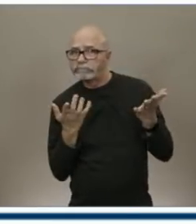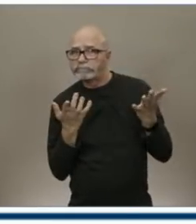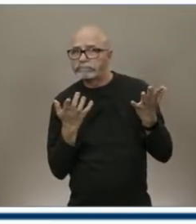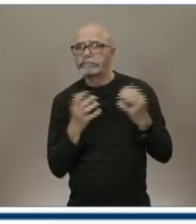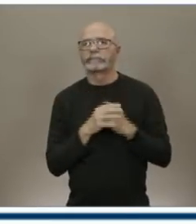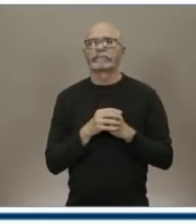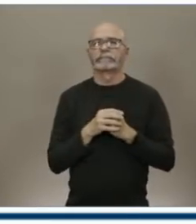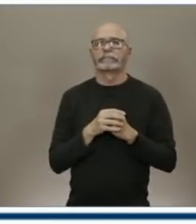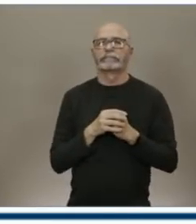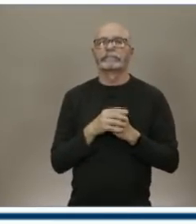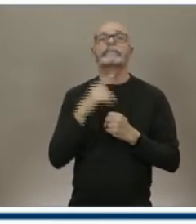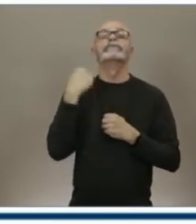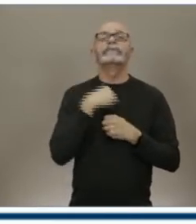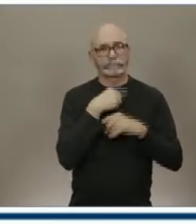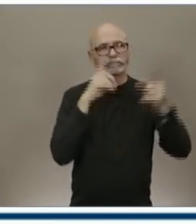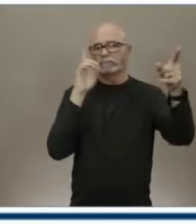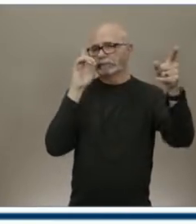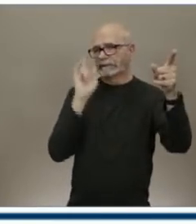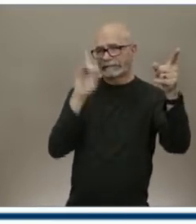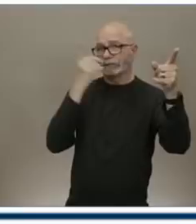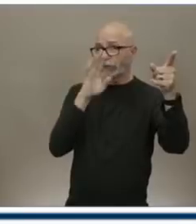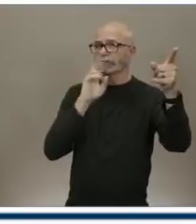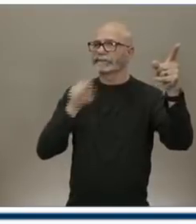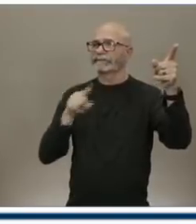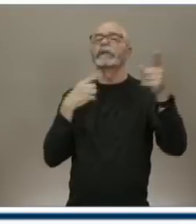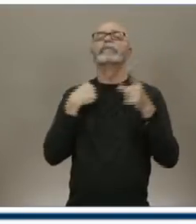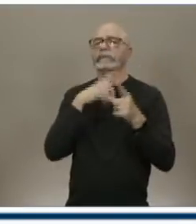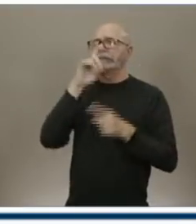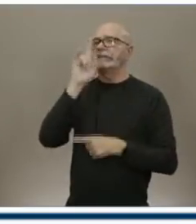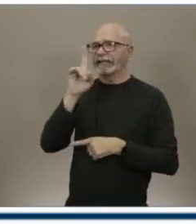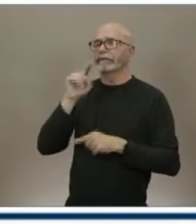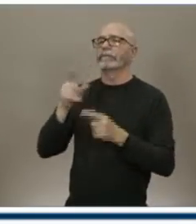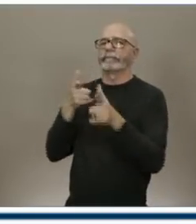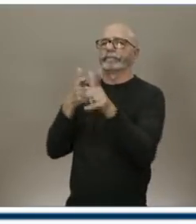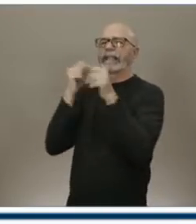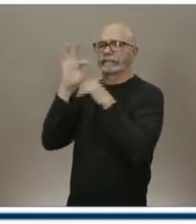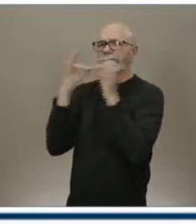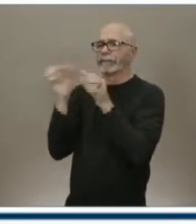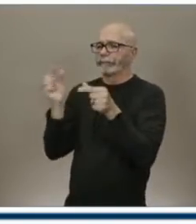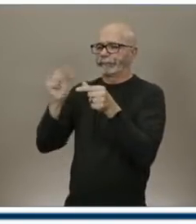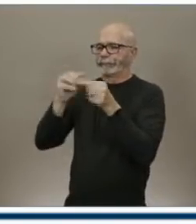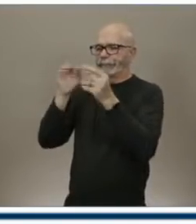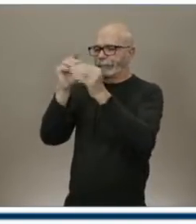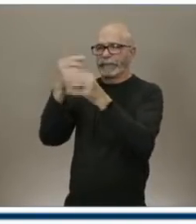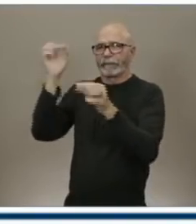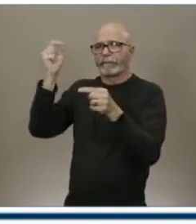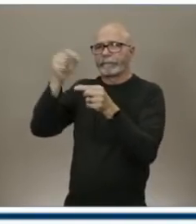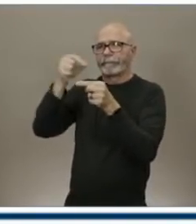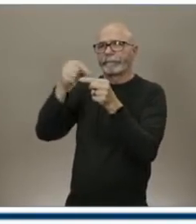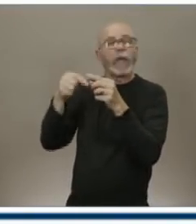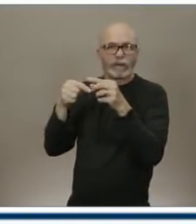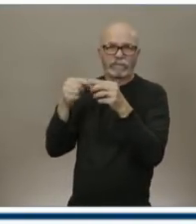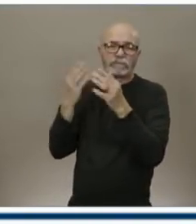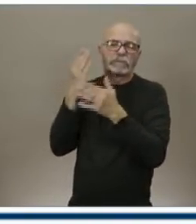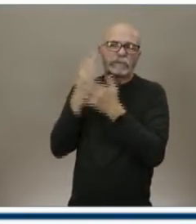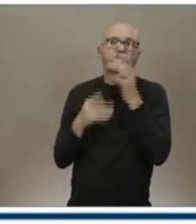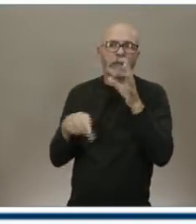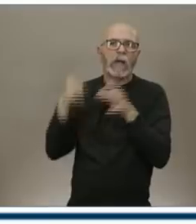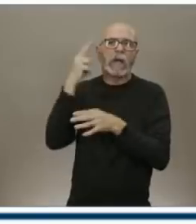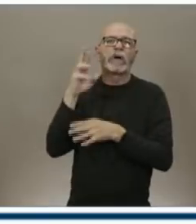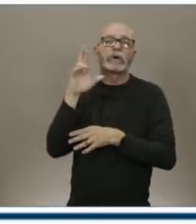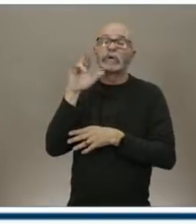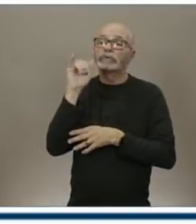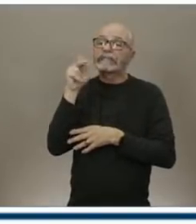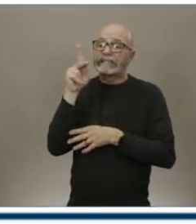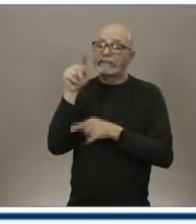The initial tests we did were using the rapid test. Those were at closest at highest risk, and those were all negative. But as we started to